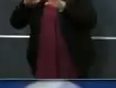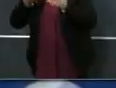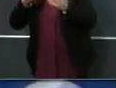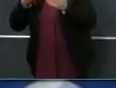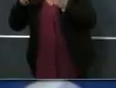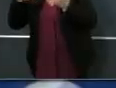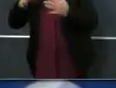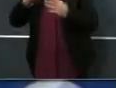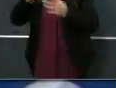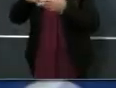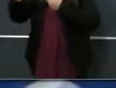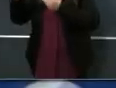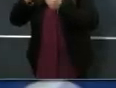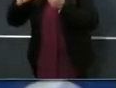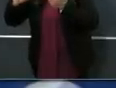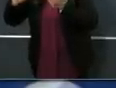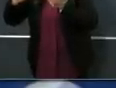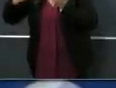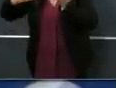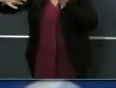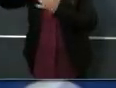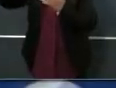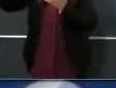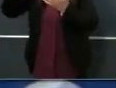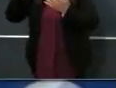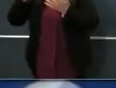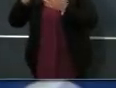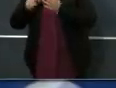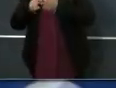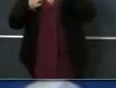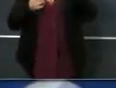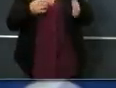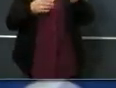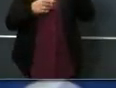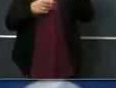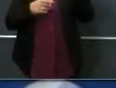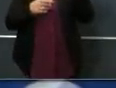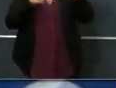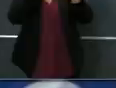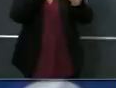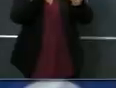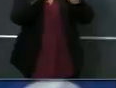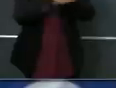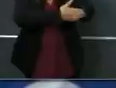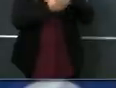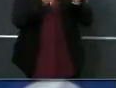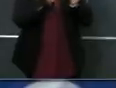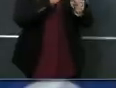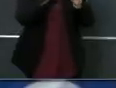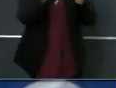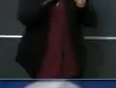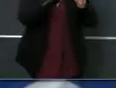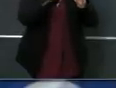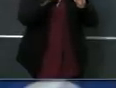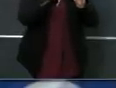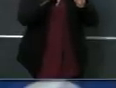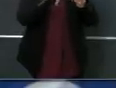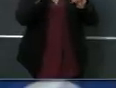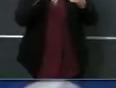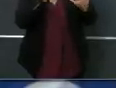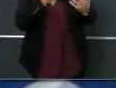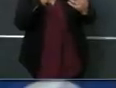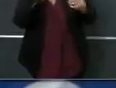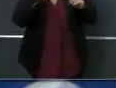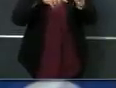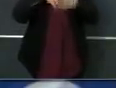orders? And are you concerned that it may affect a neighboring county like LA County, which has much stricter restrictions, folks from LA County going